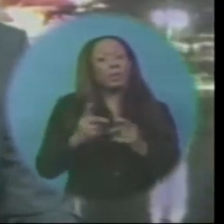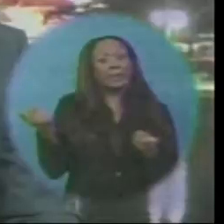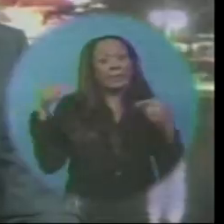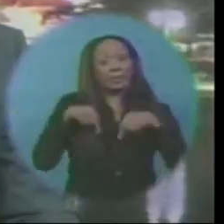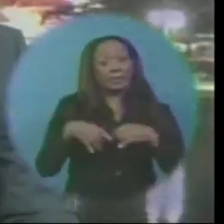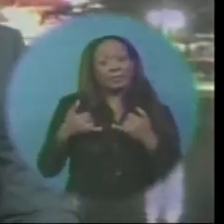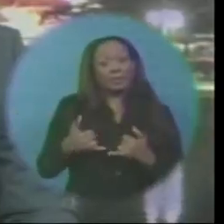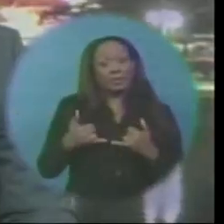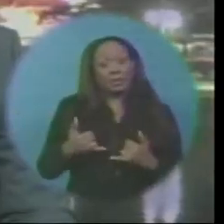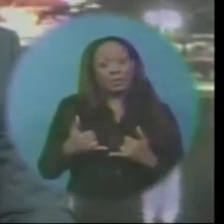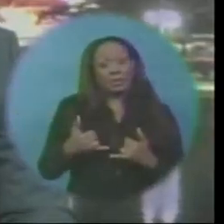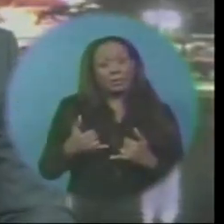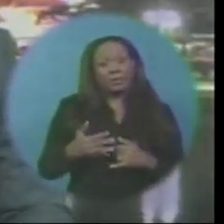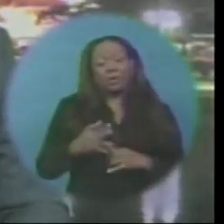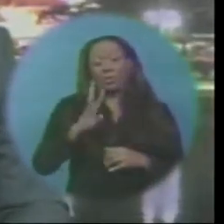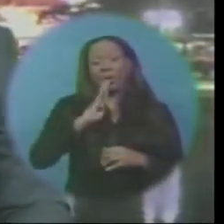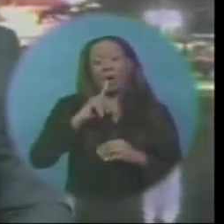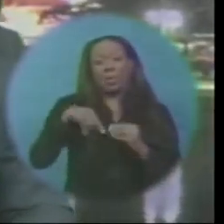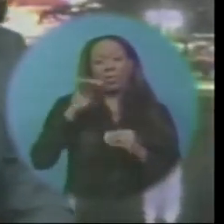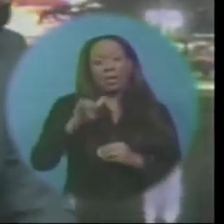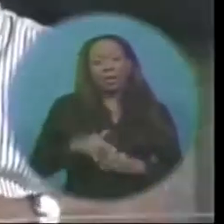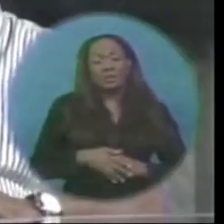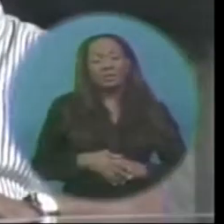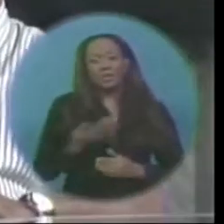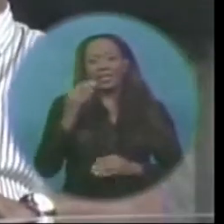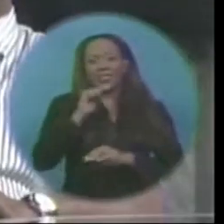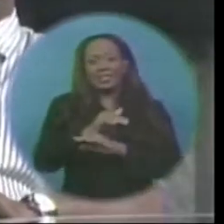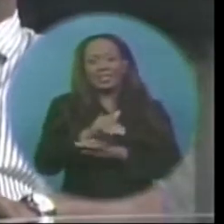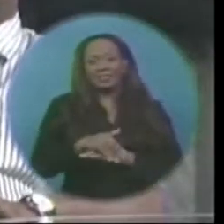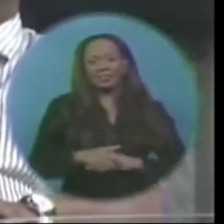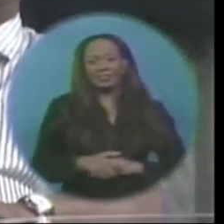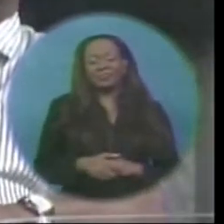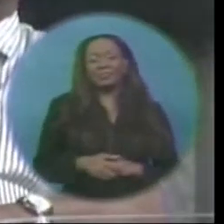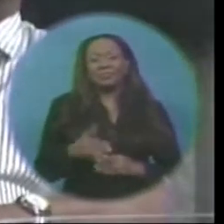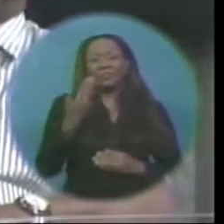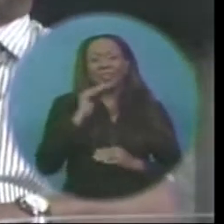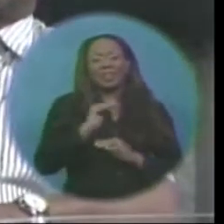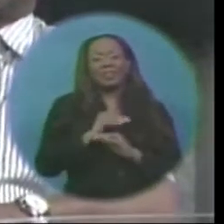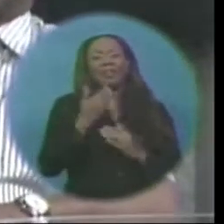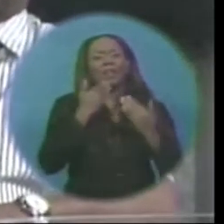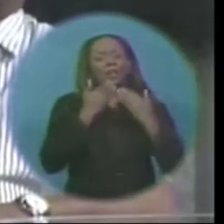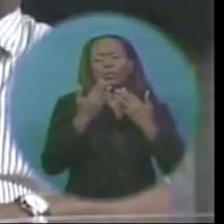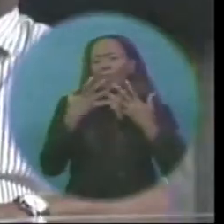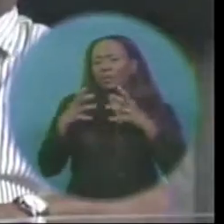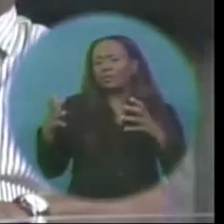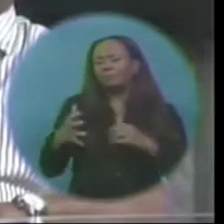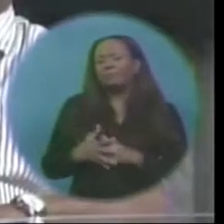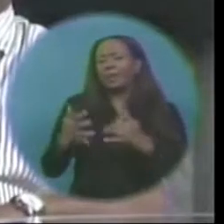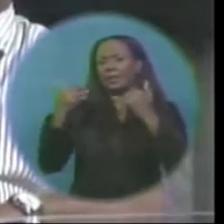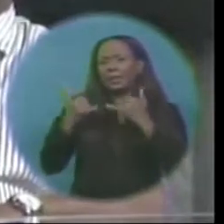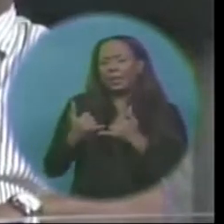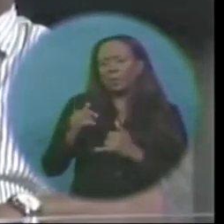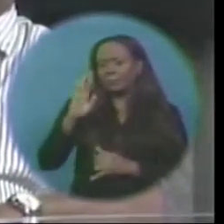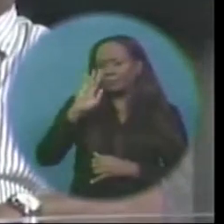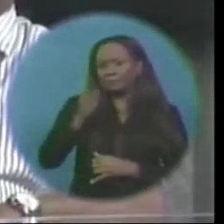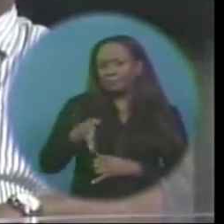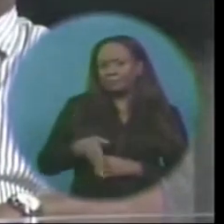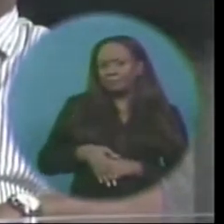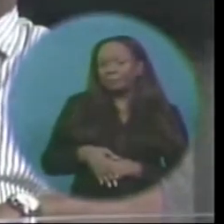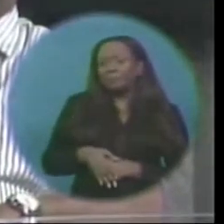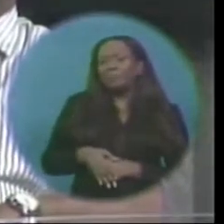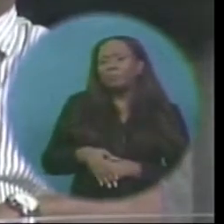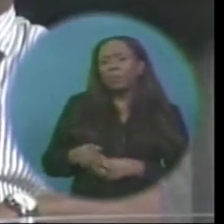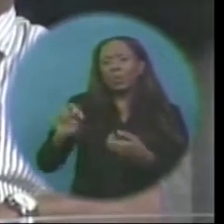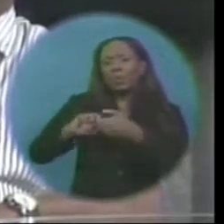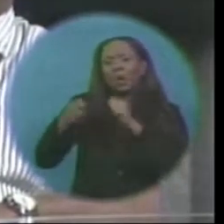Medical Officer, Dr. Kenneth George. Dr. George, good evening. Thanks so much, Shane. Wonderful. Well, let's get straight to it. Are the